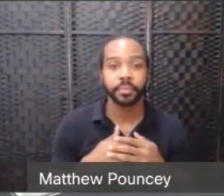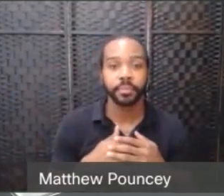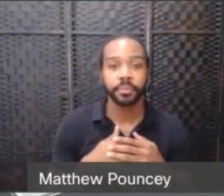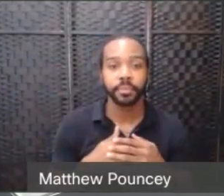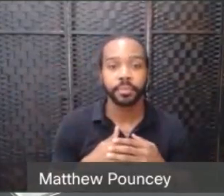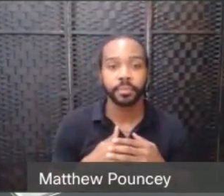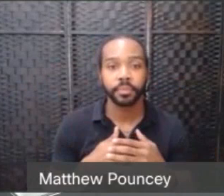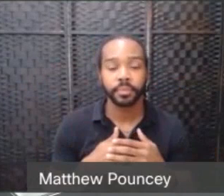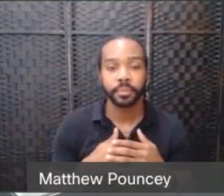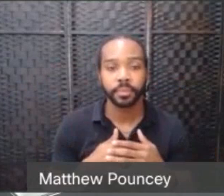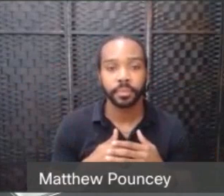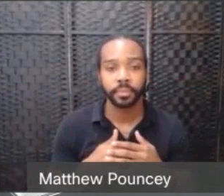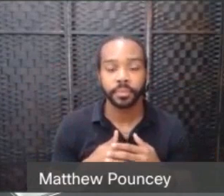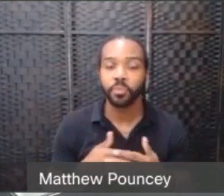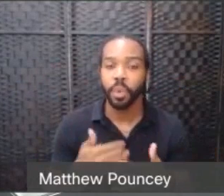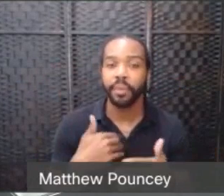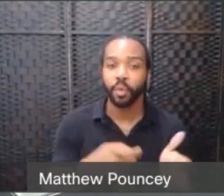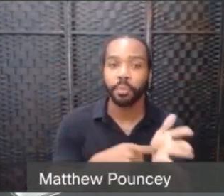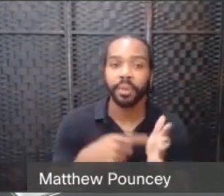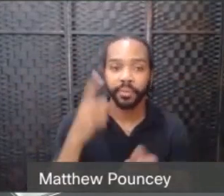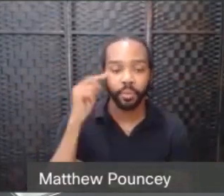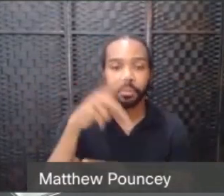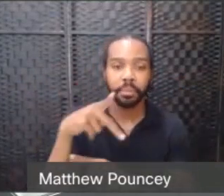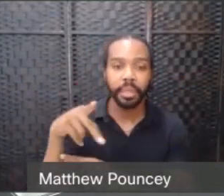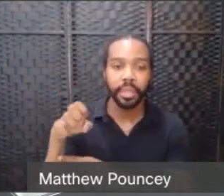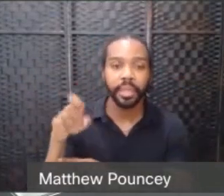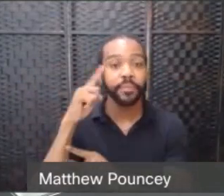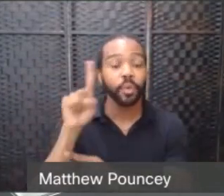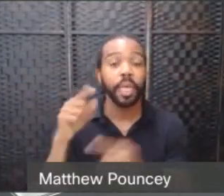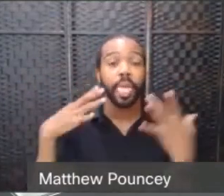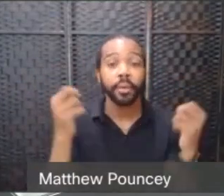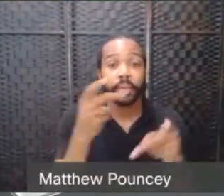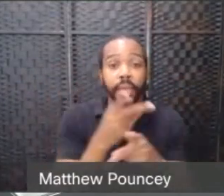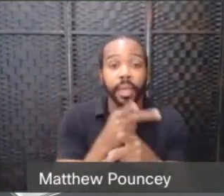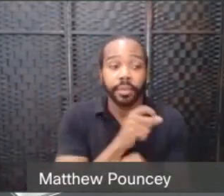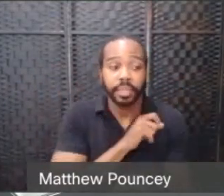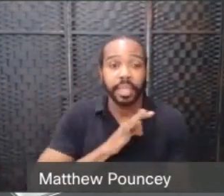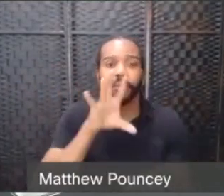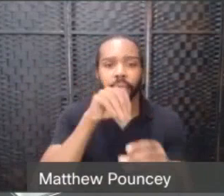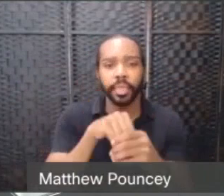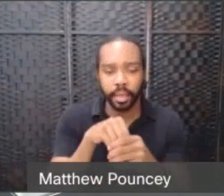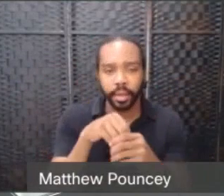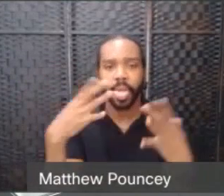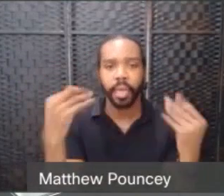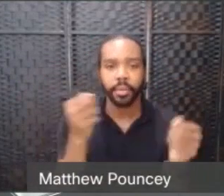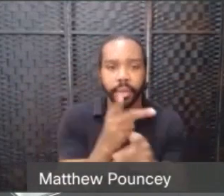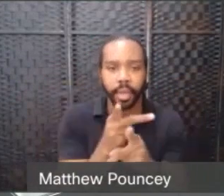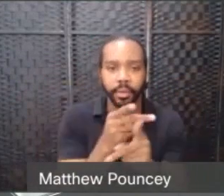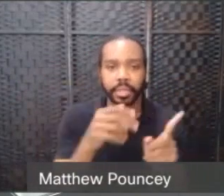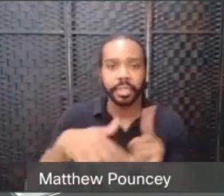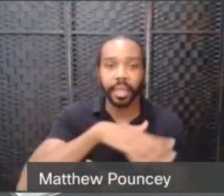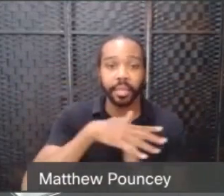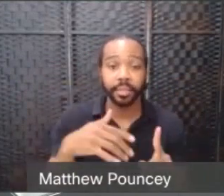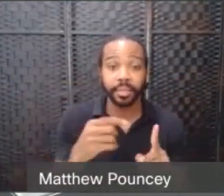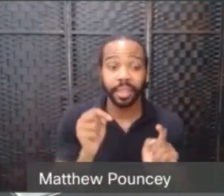for required personal protective equipment for healthcare personnel in healthcare settings. So healthcare settings in